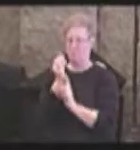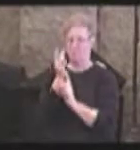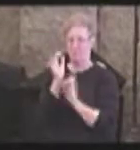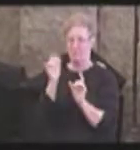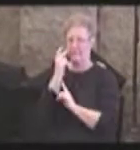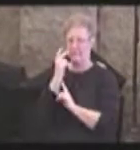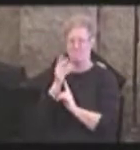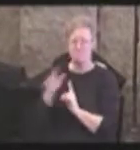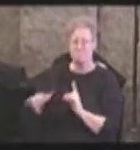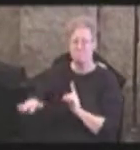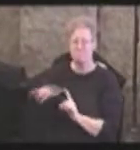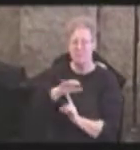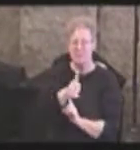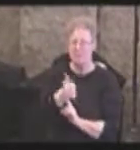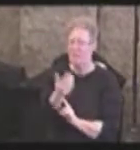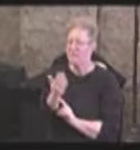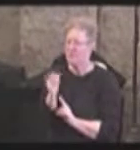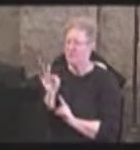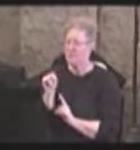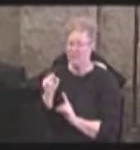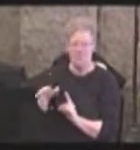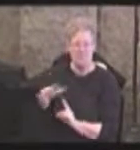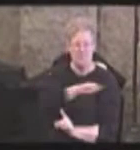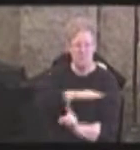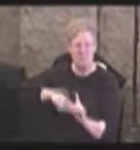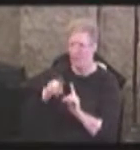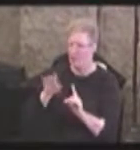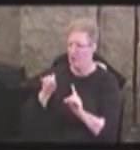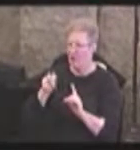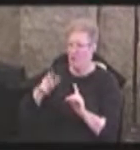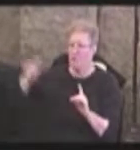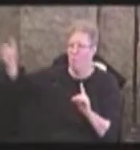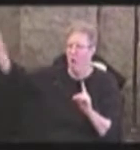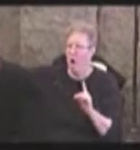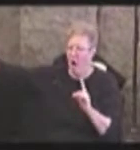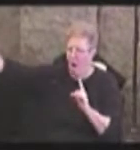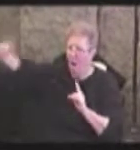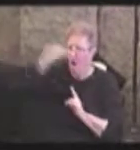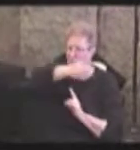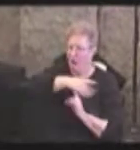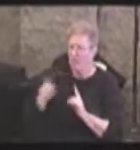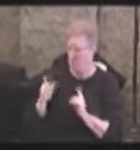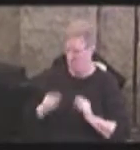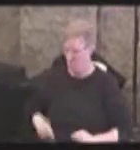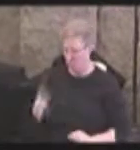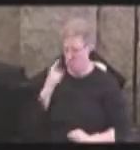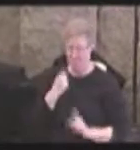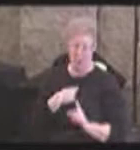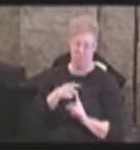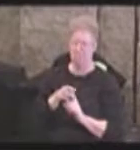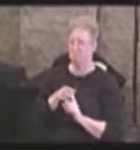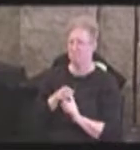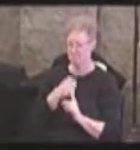20 feet around you. But the cave is much bigger than that. But as a human being, you go, well, it's only going to go that far. I'll